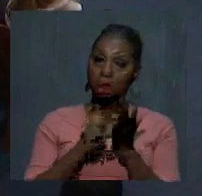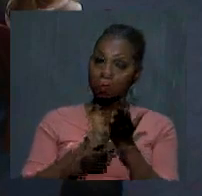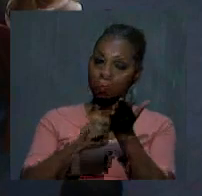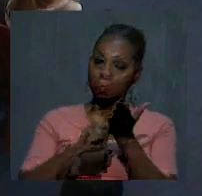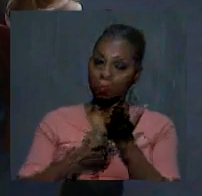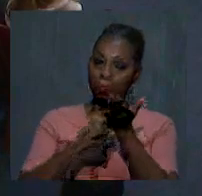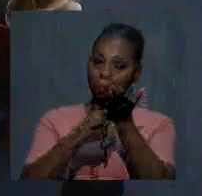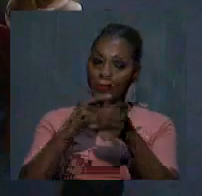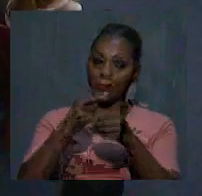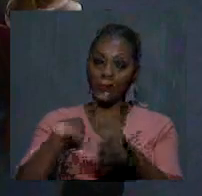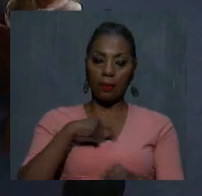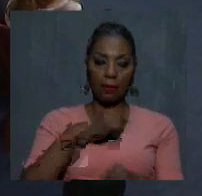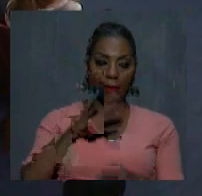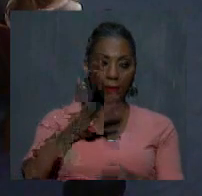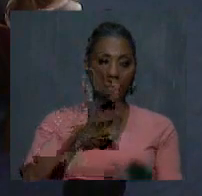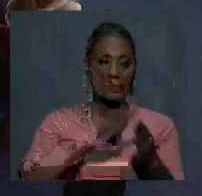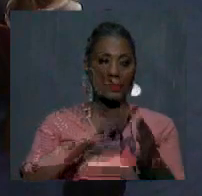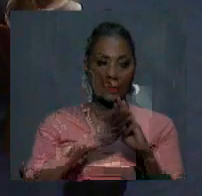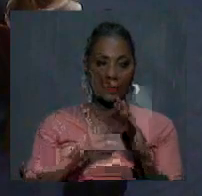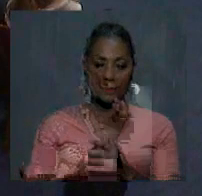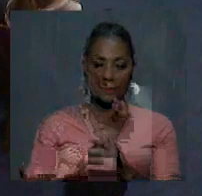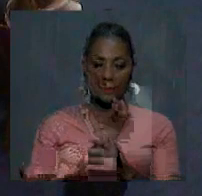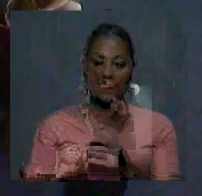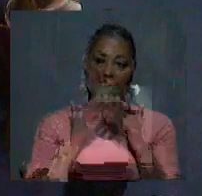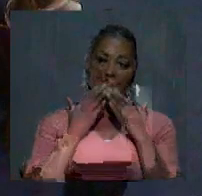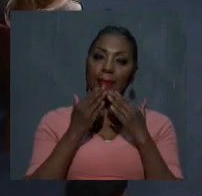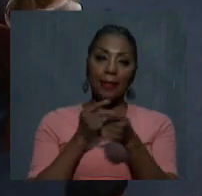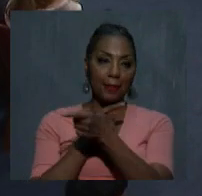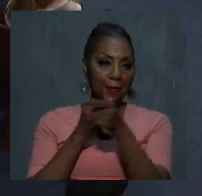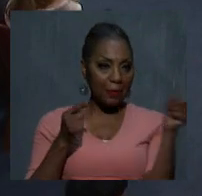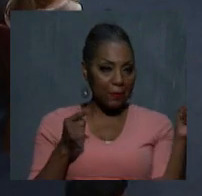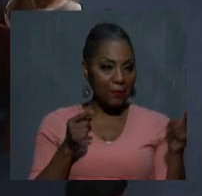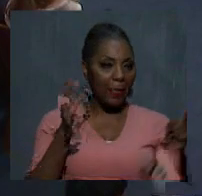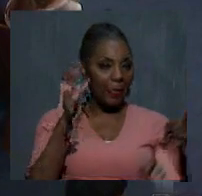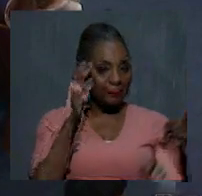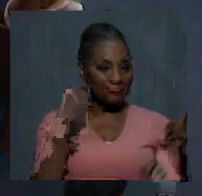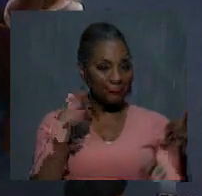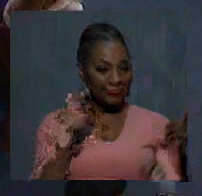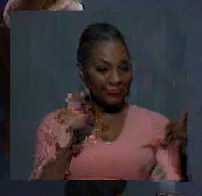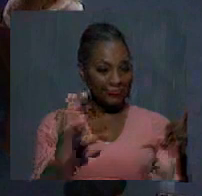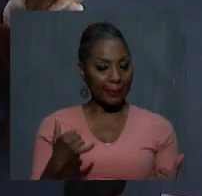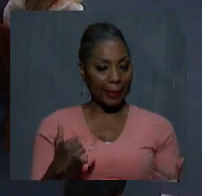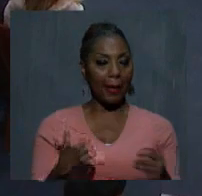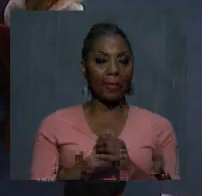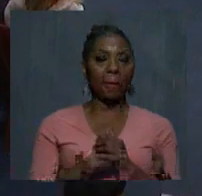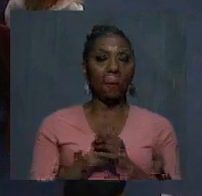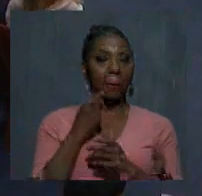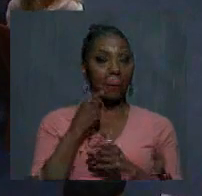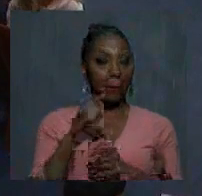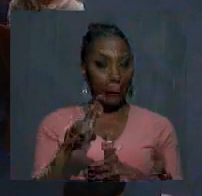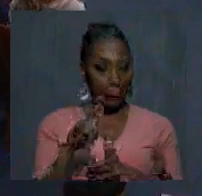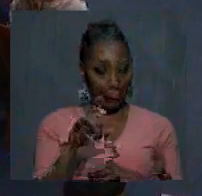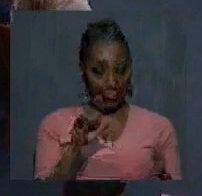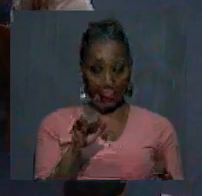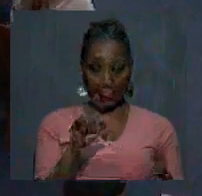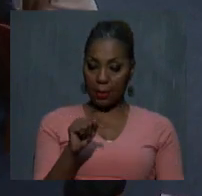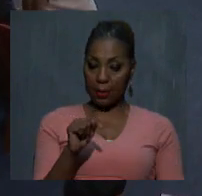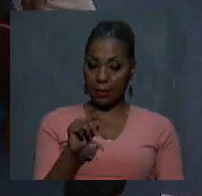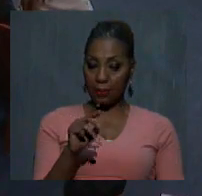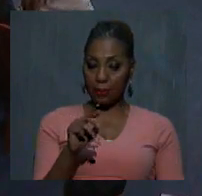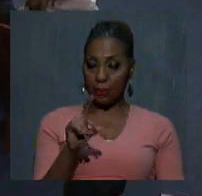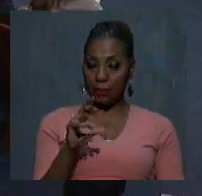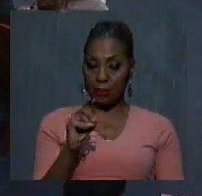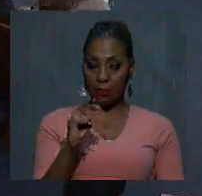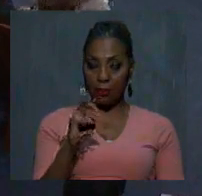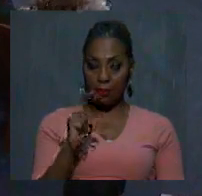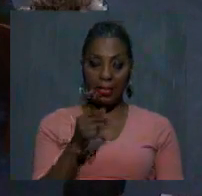dialogue about the future. Thank you all for lending your aid. And I'm a student, and I would like to